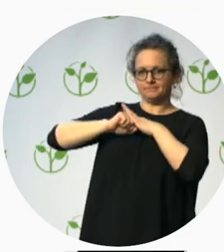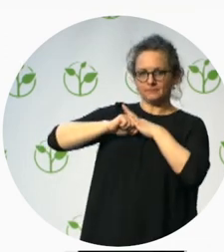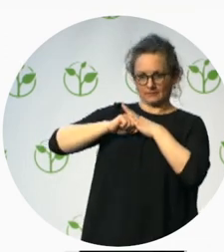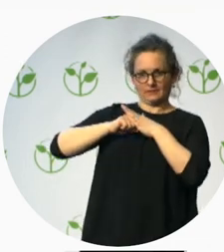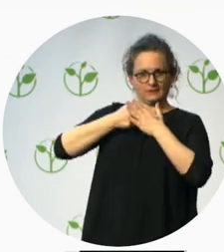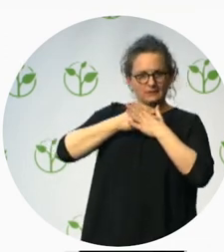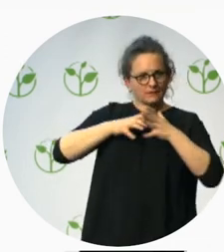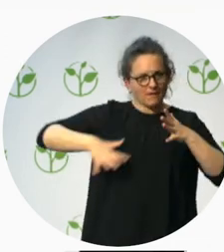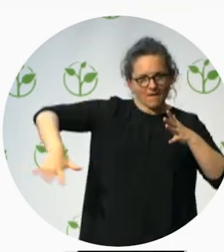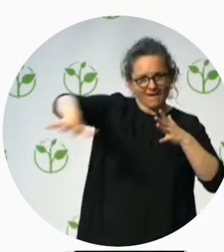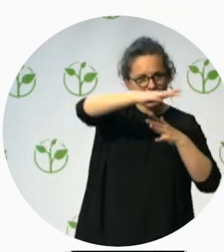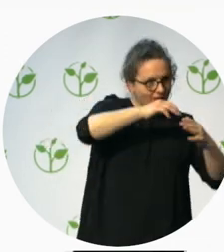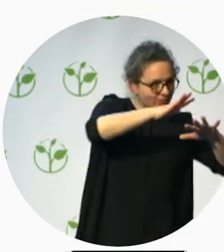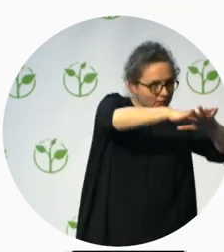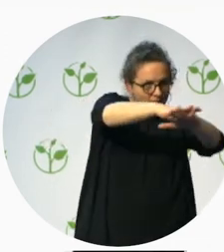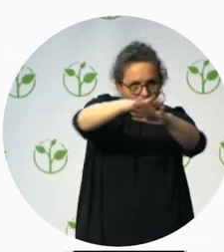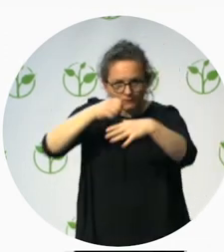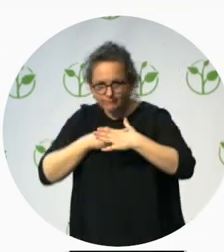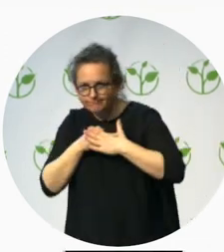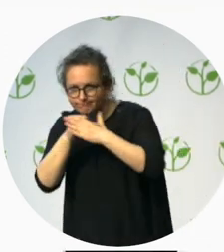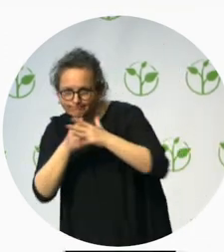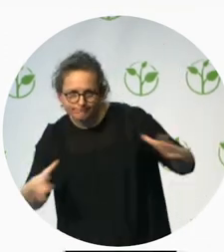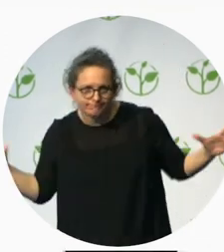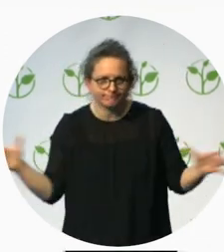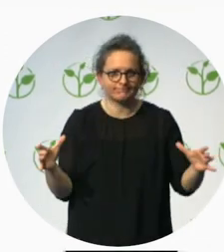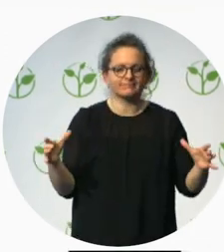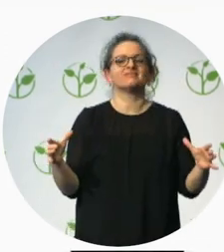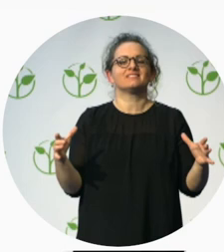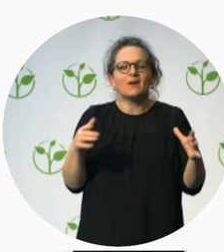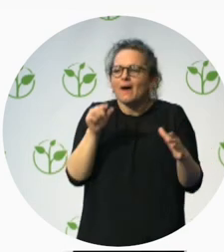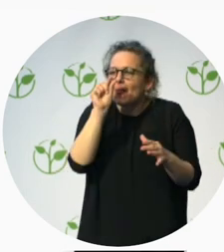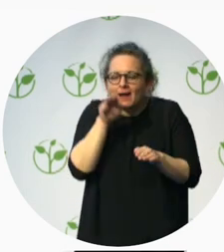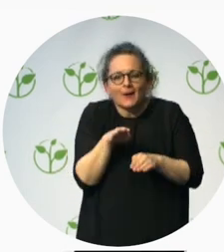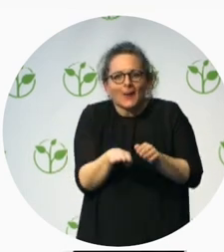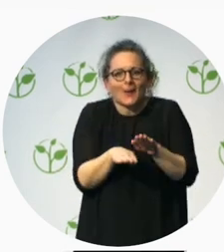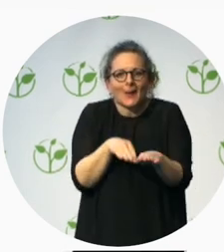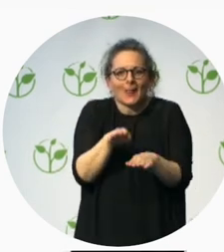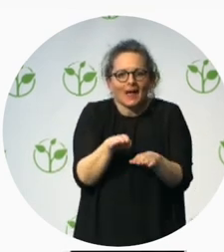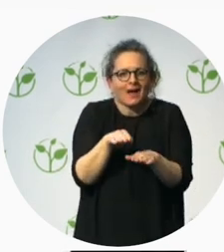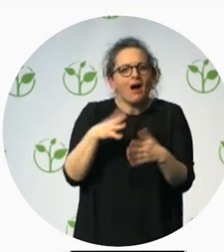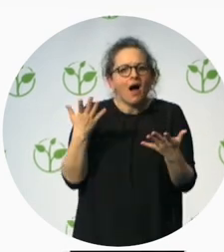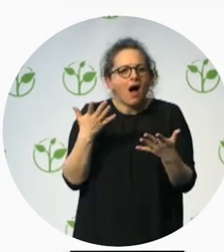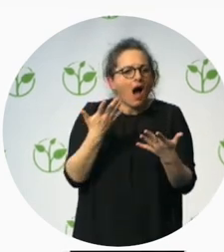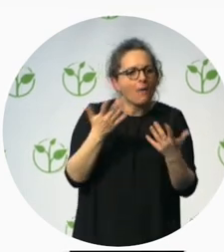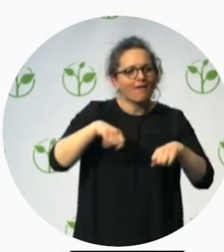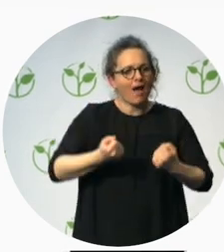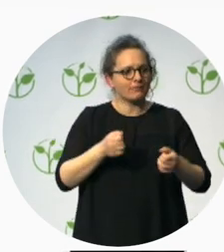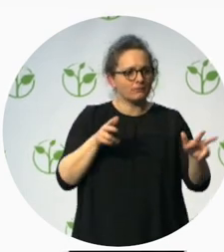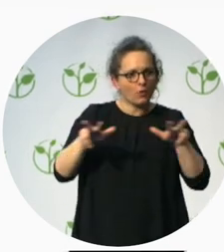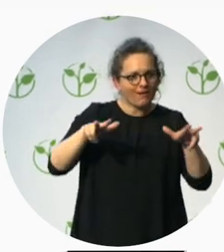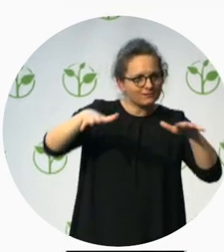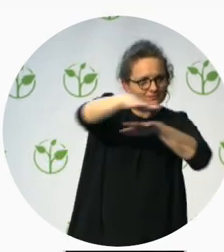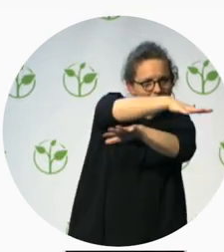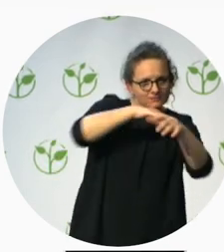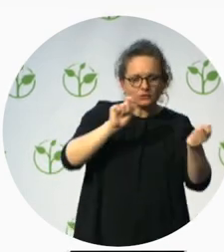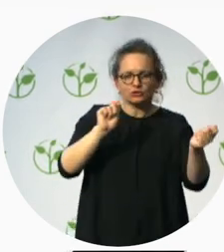a paradigm shift. So my personal goal is to establish a network of